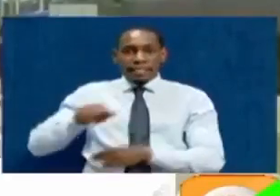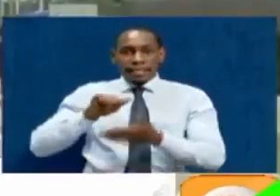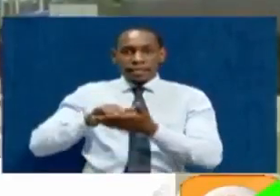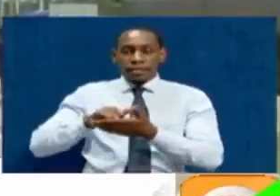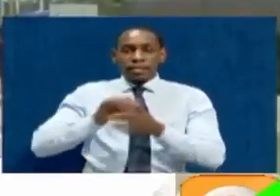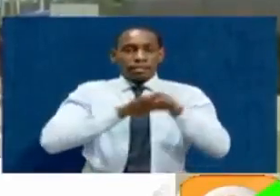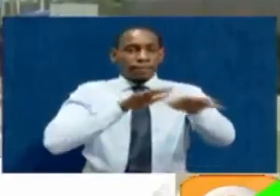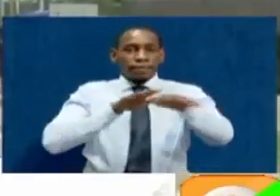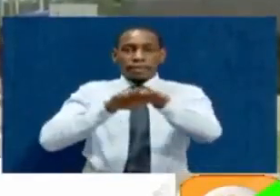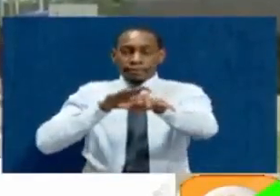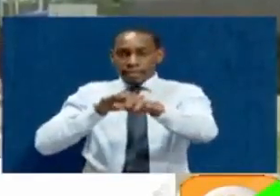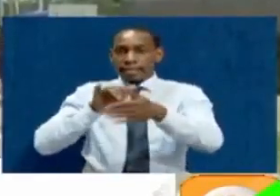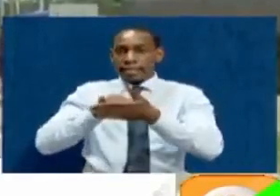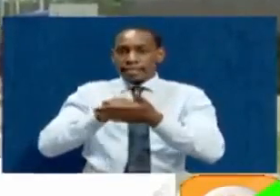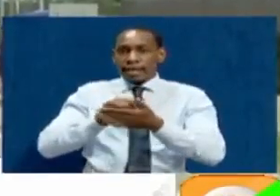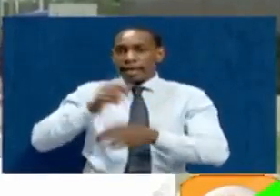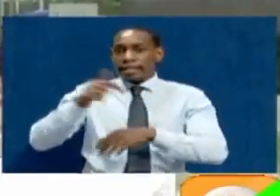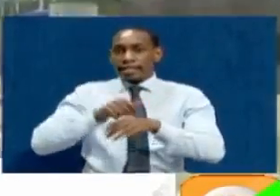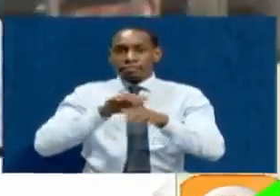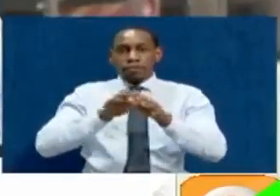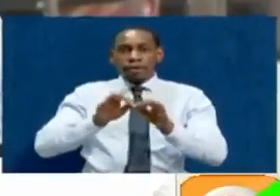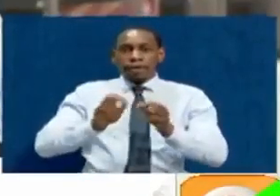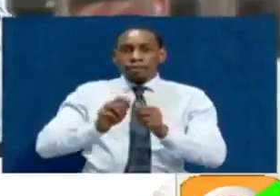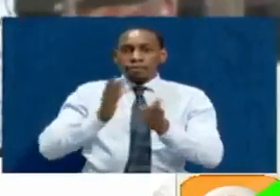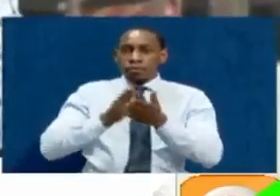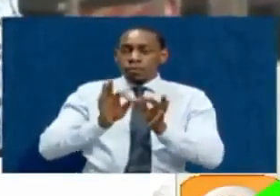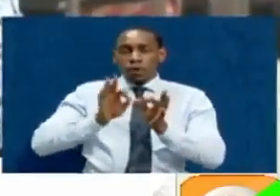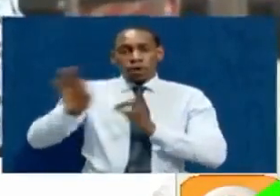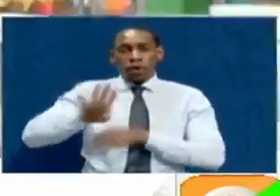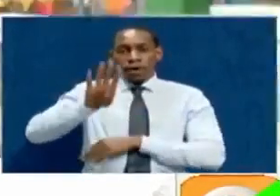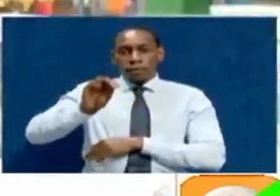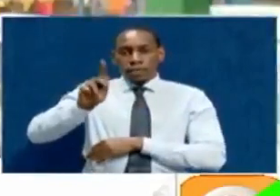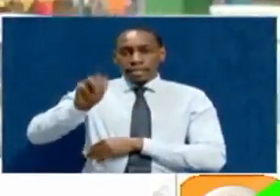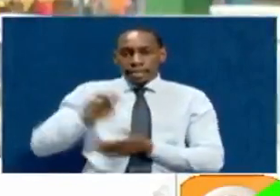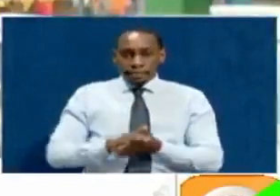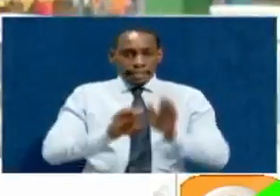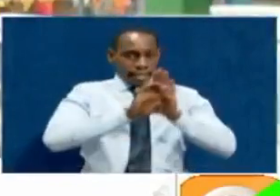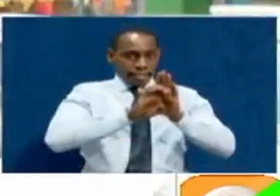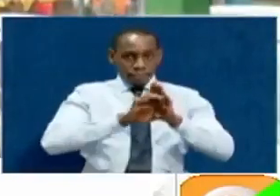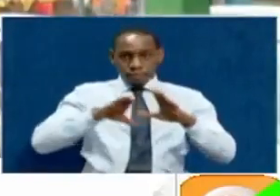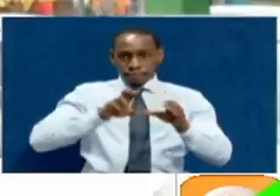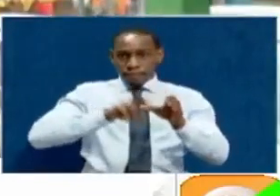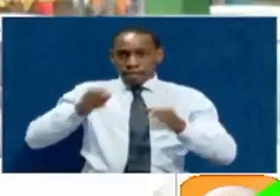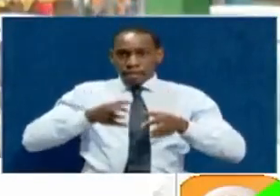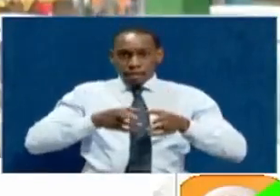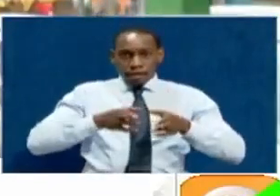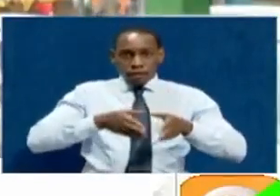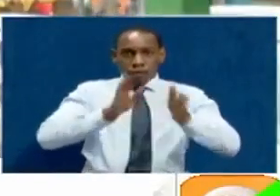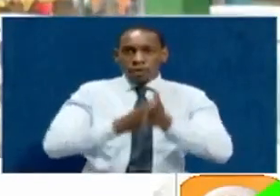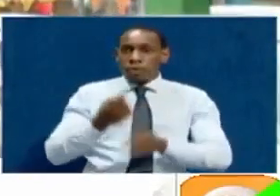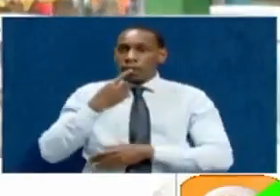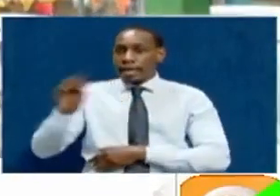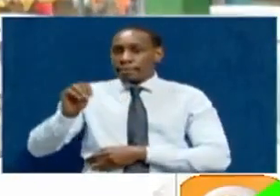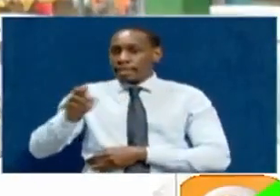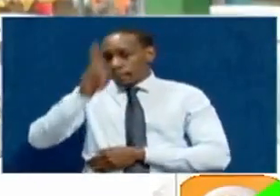the ever-ending traffic snarl-ups that at times stretch for kilometers. Kama hivi ukitoka pale kwa barabara, mita 100 utaona